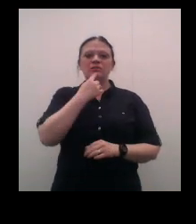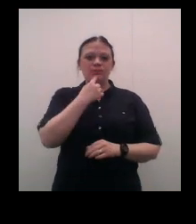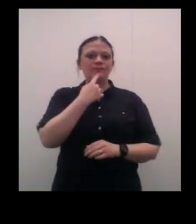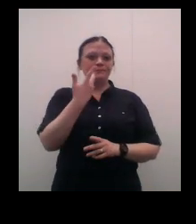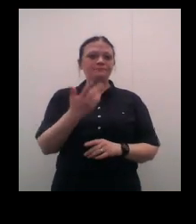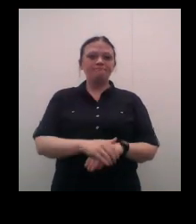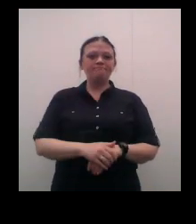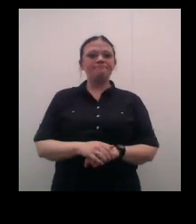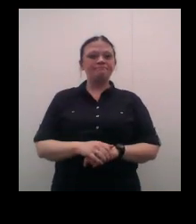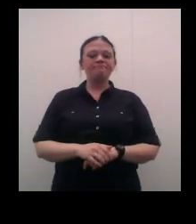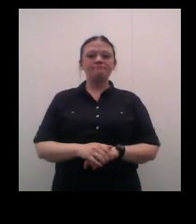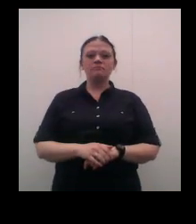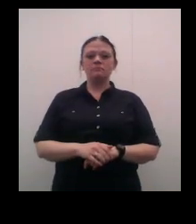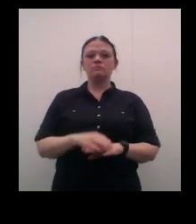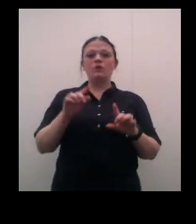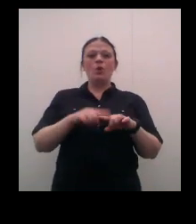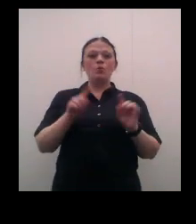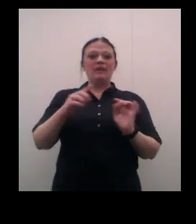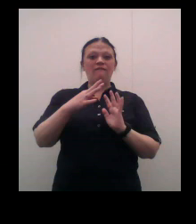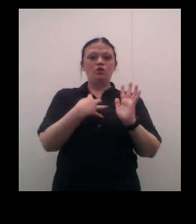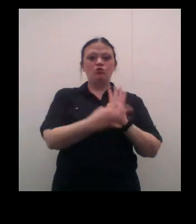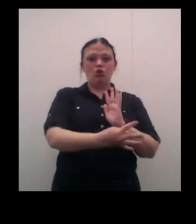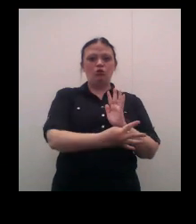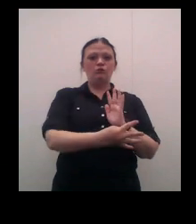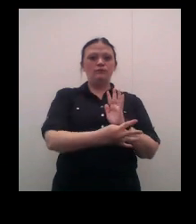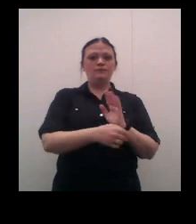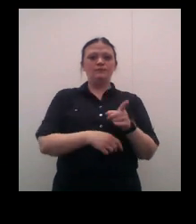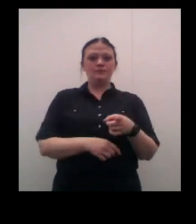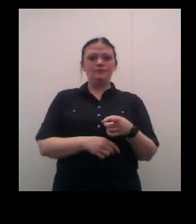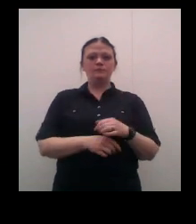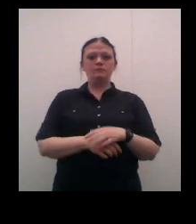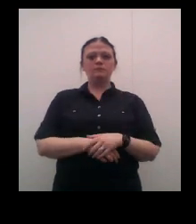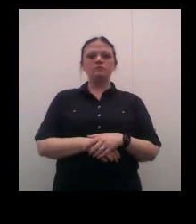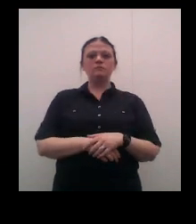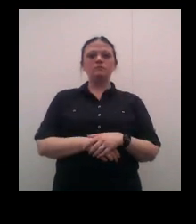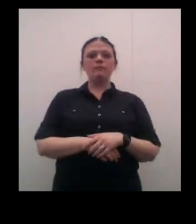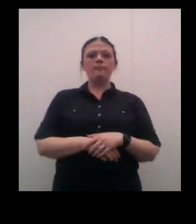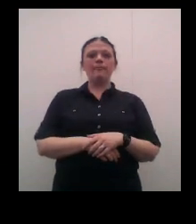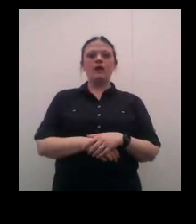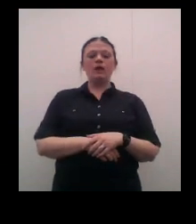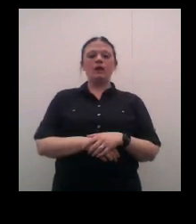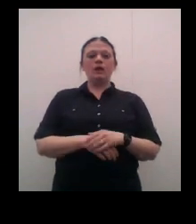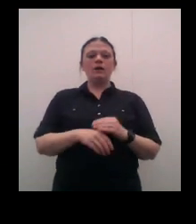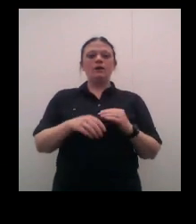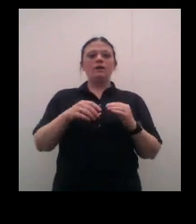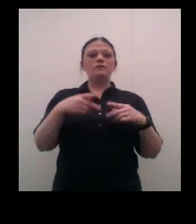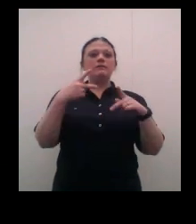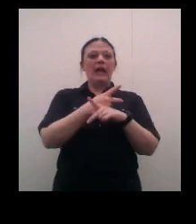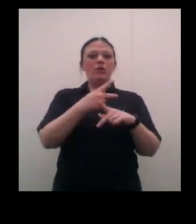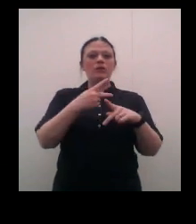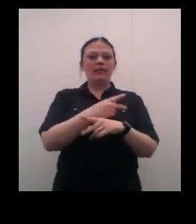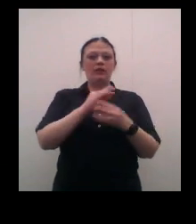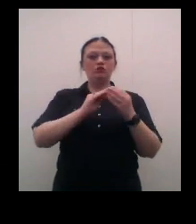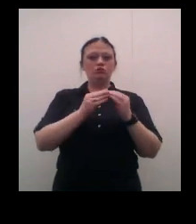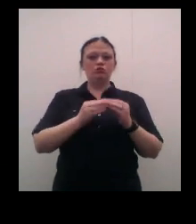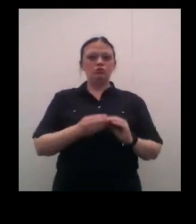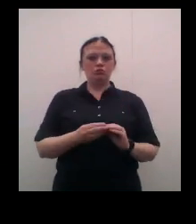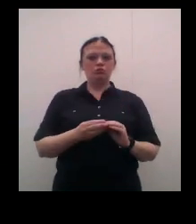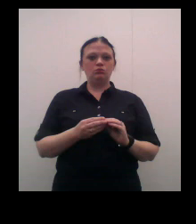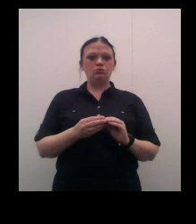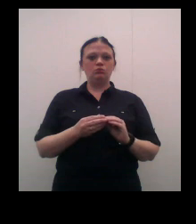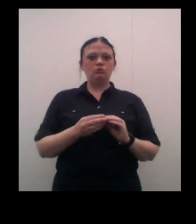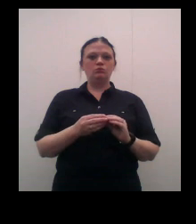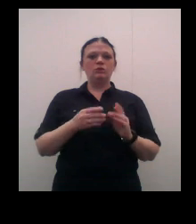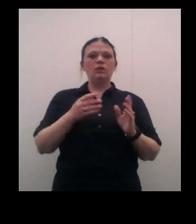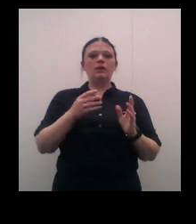see. This is a different chart compared to what you've seen in the past. This is a calculation that we've been keeping track of behind the scenes, which is